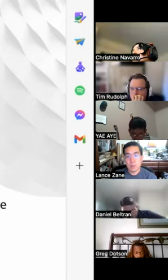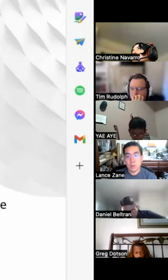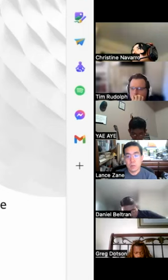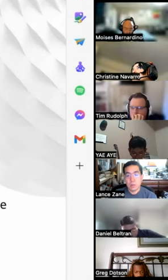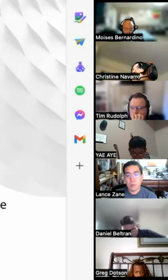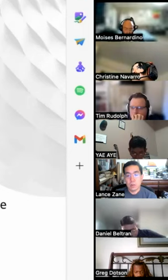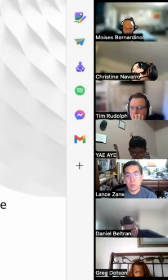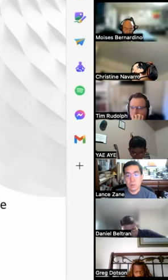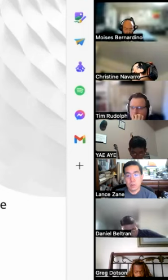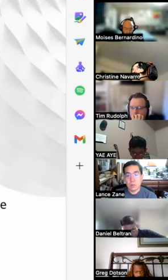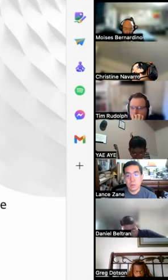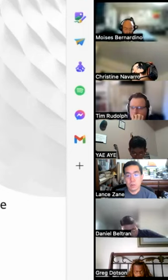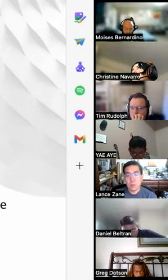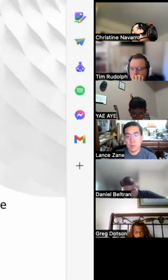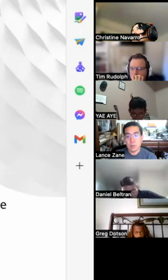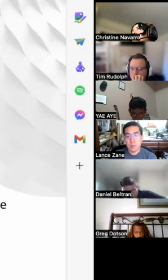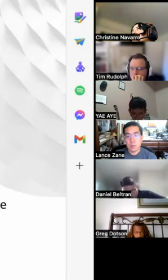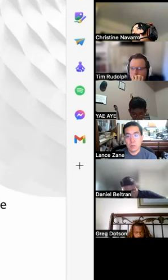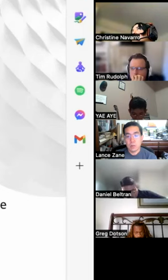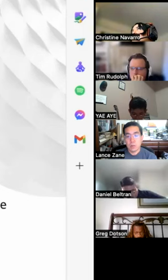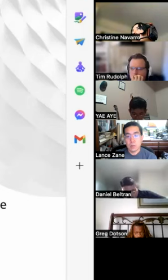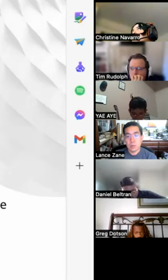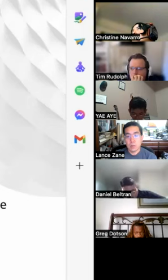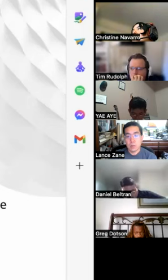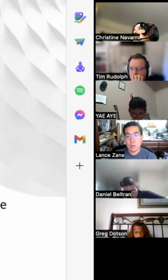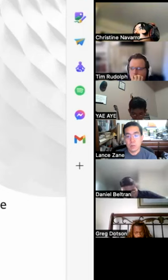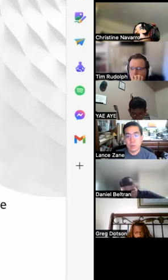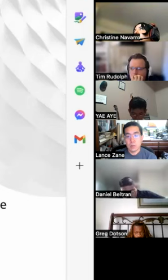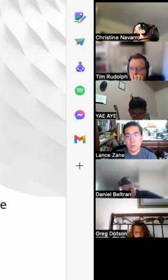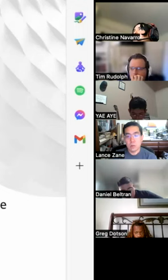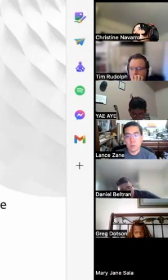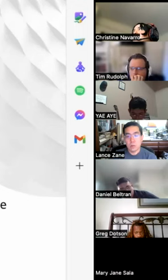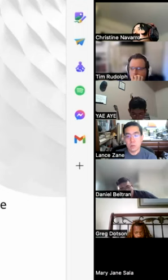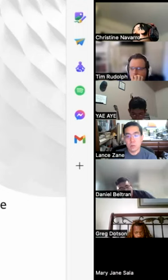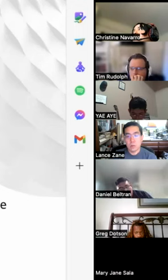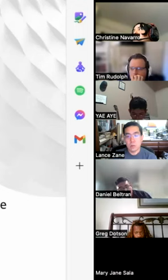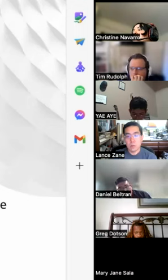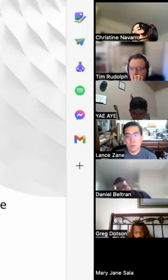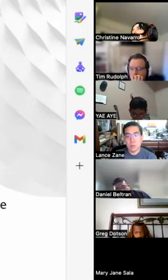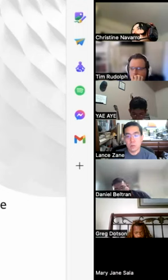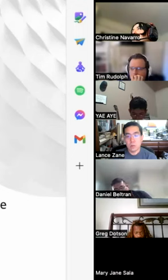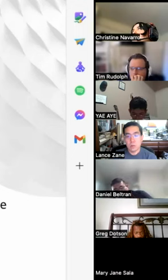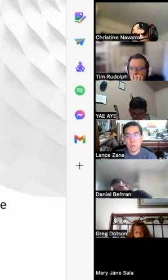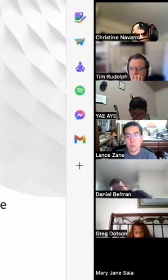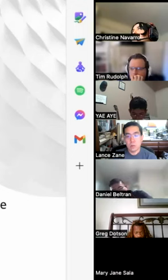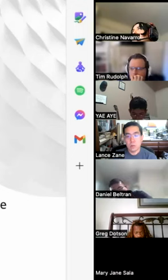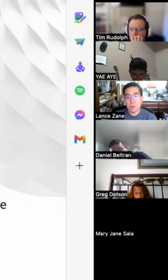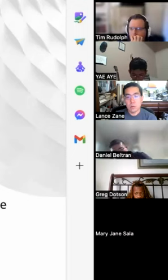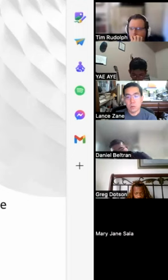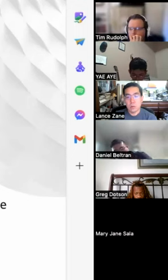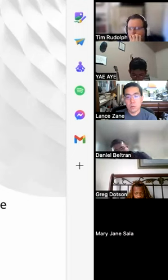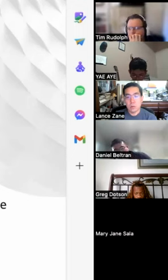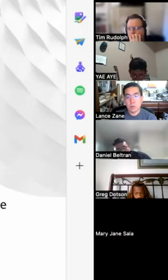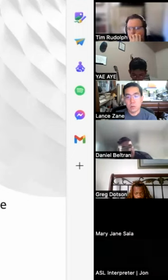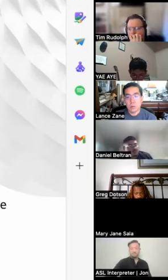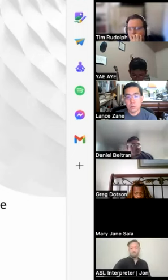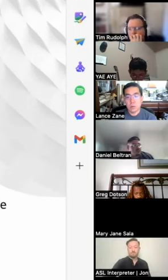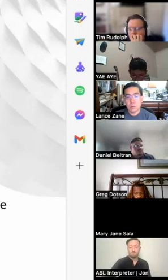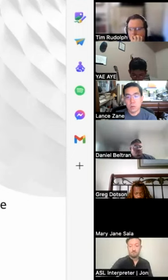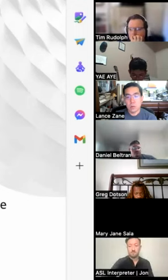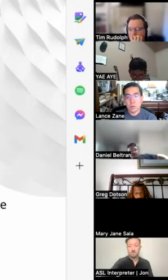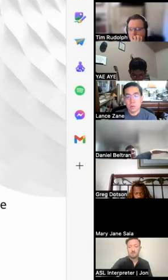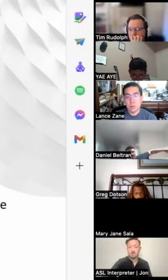ignition source. Okay, so for a fire hazard to happen, heat must be present. Okay, and